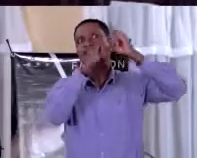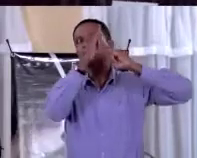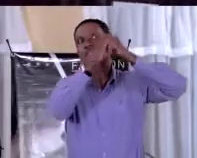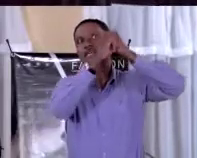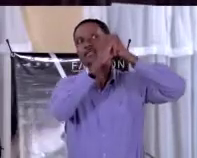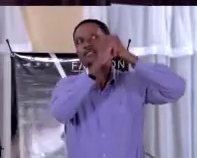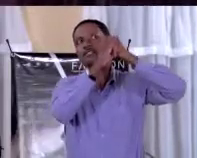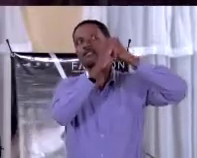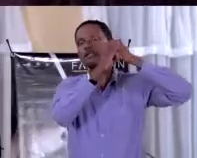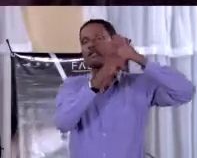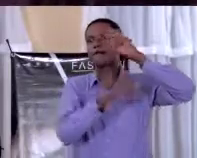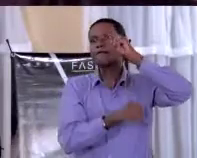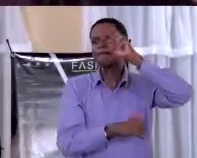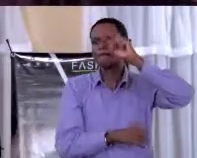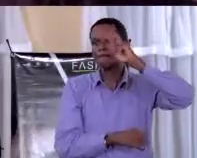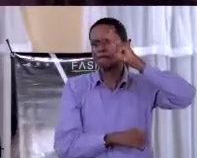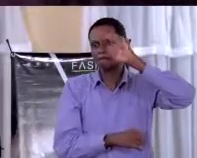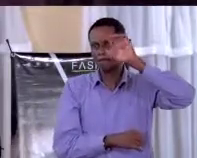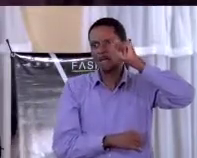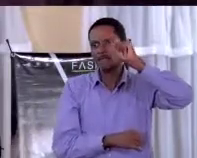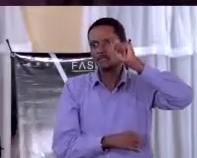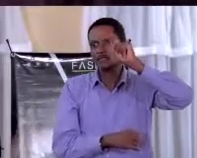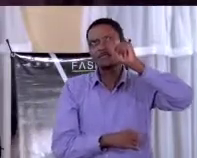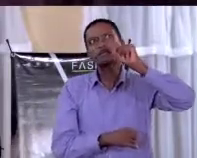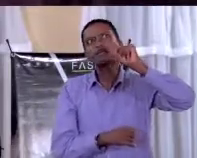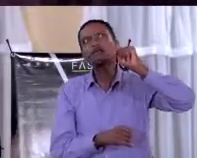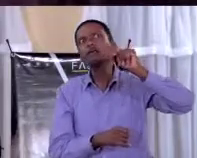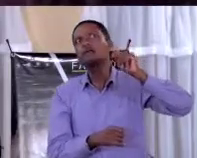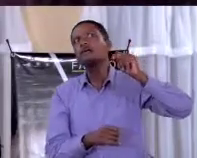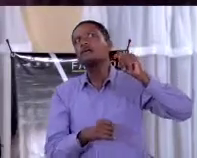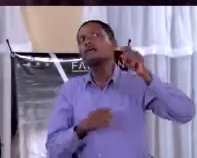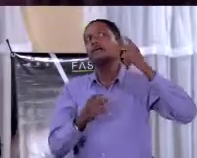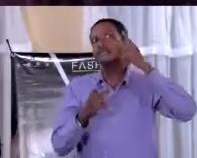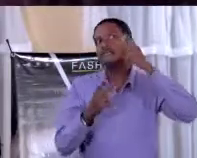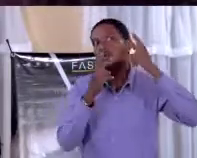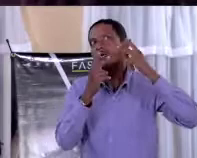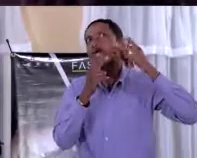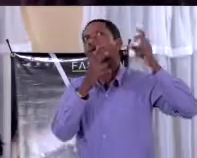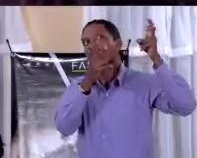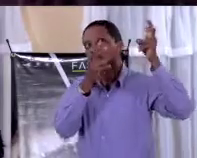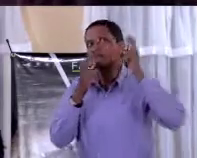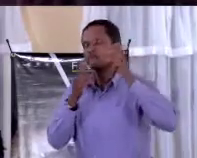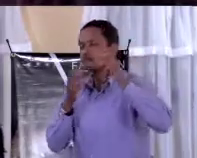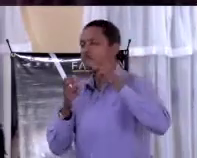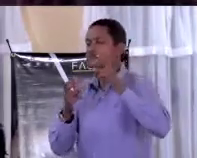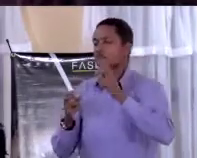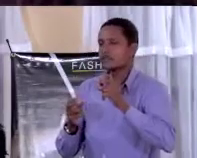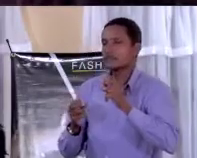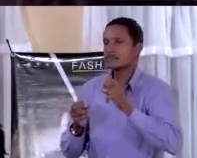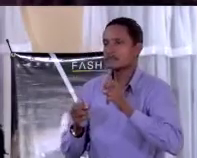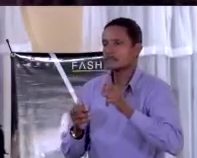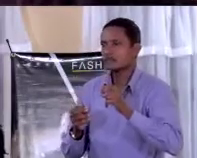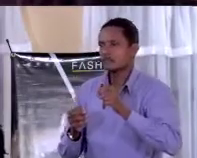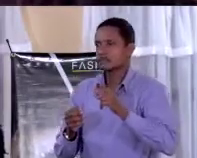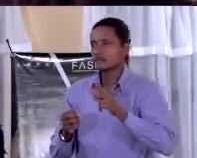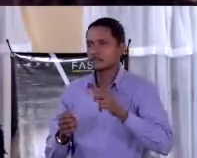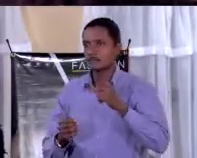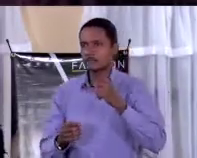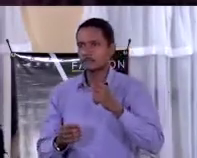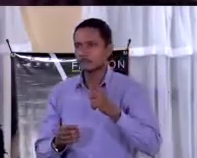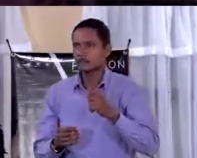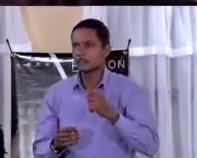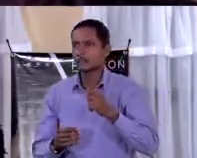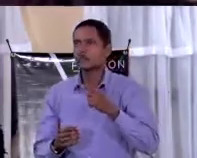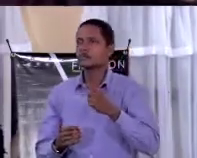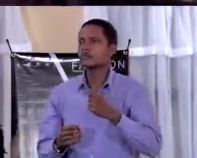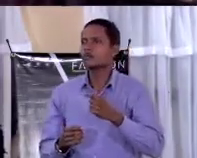and doing it. And one of the things my lecturer keeps saying to me is, if you are just going to do that, just let somebody come from there and let them do it. He said, you